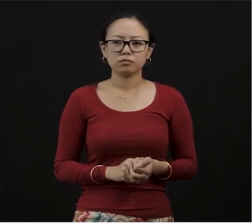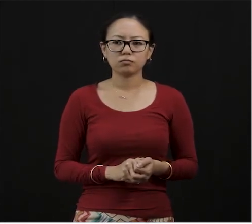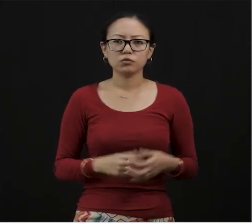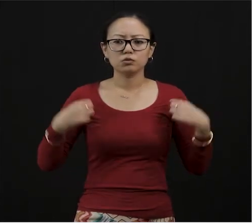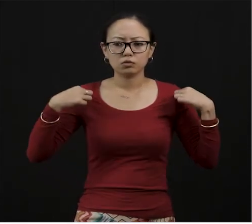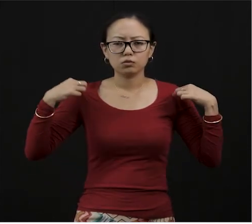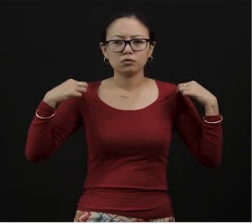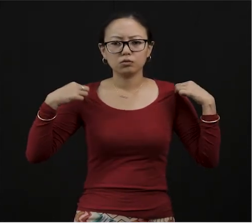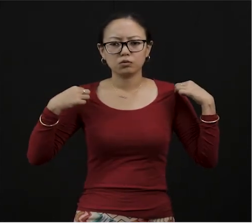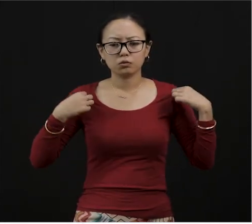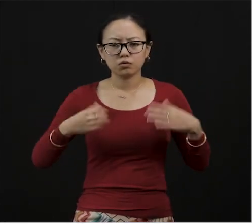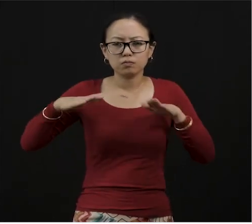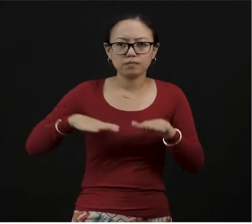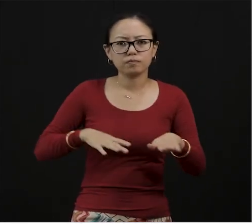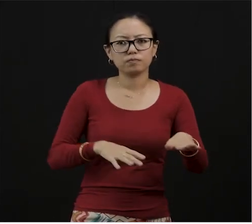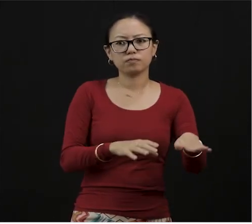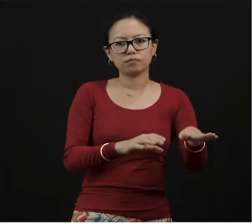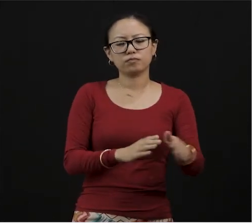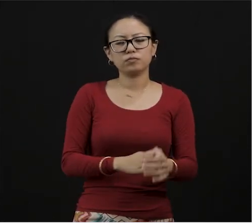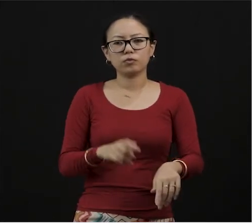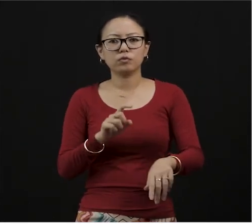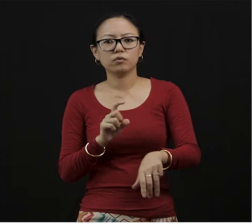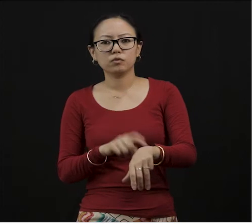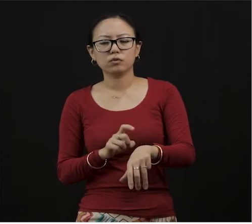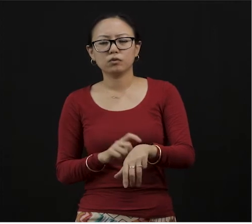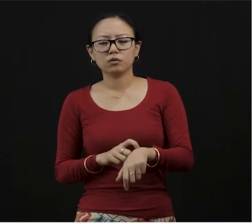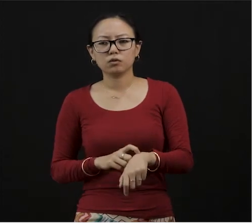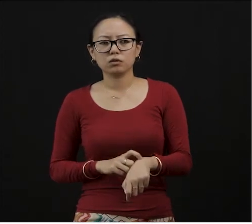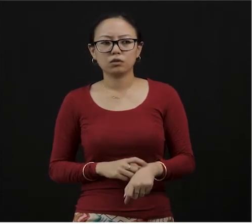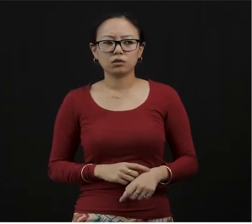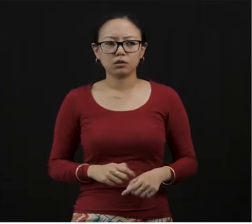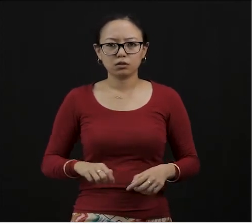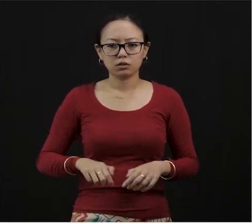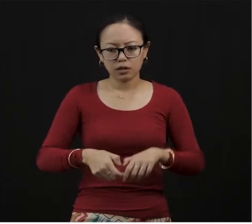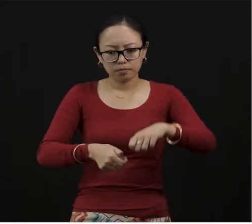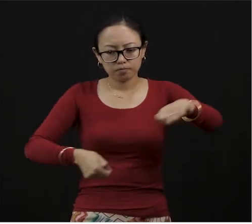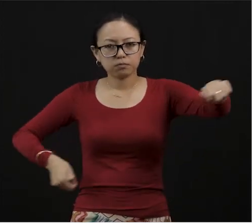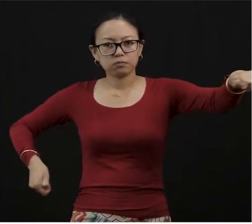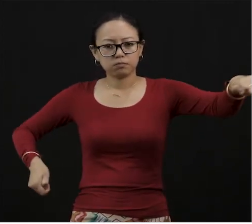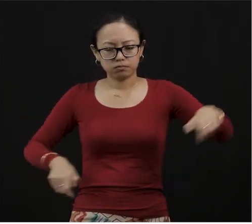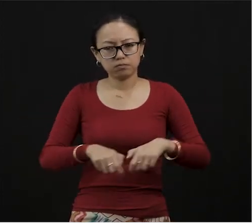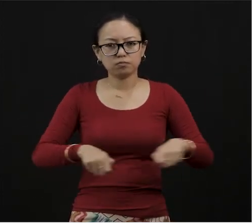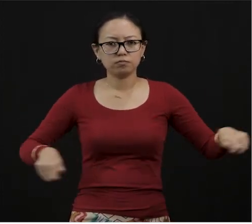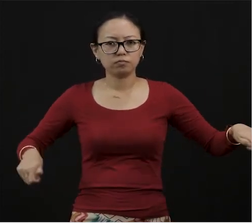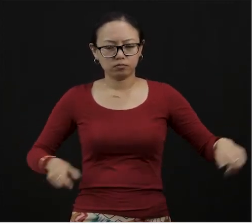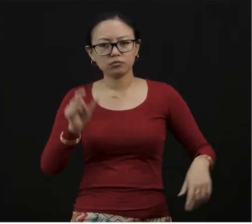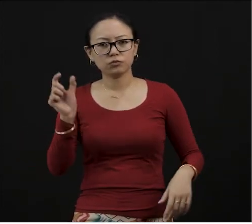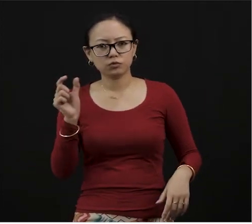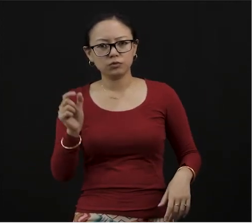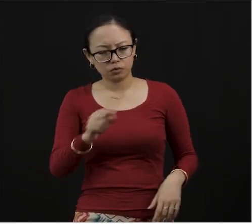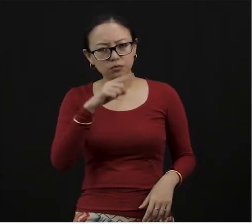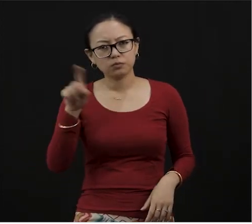using a meter tape. So we use this meter for measuring the length or length